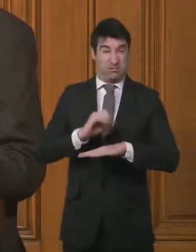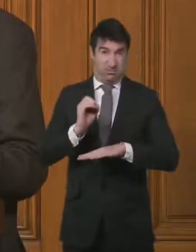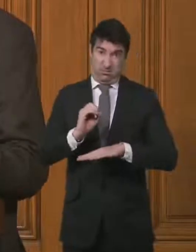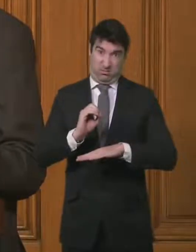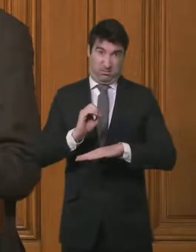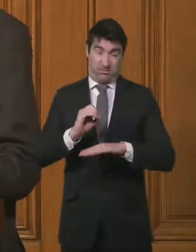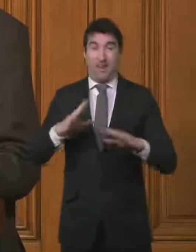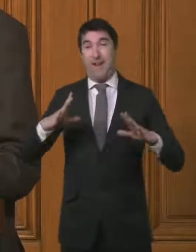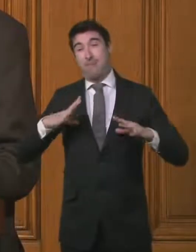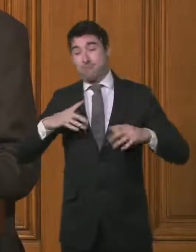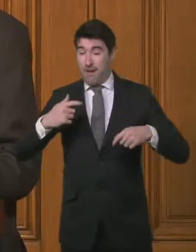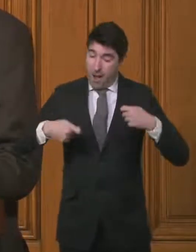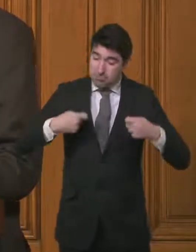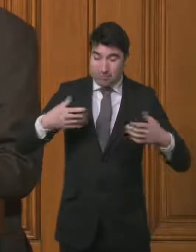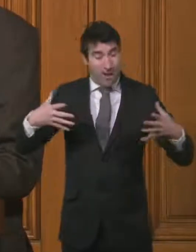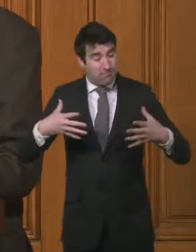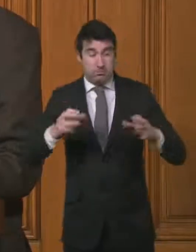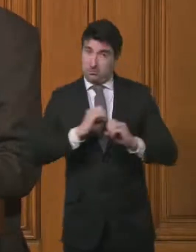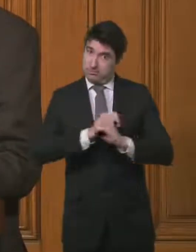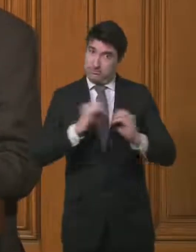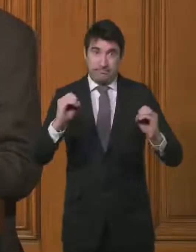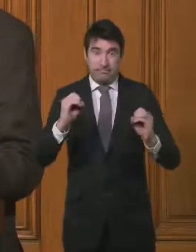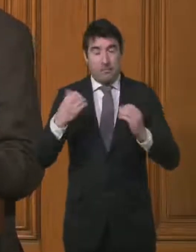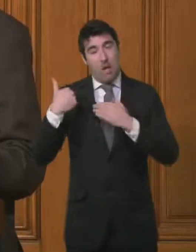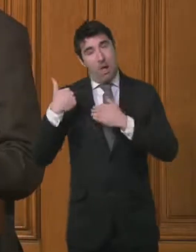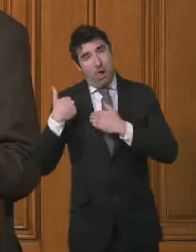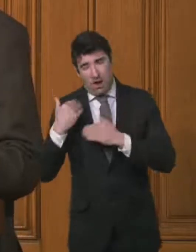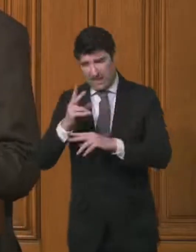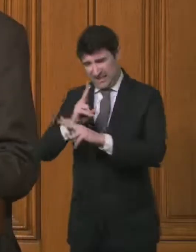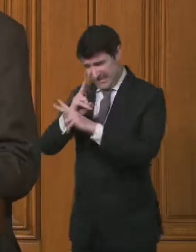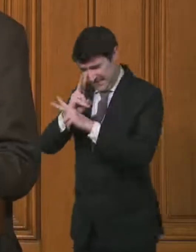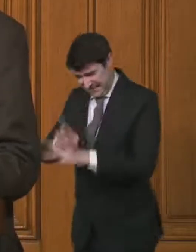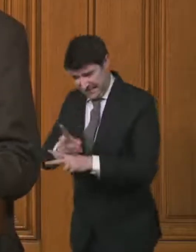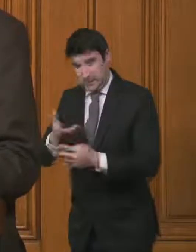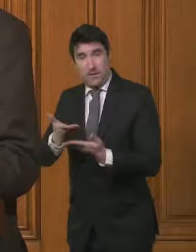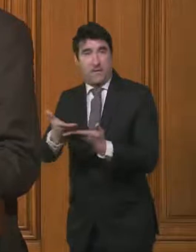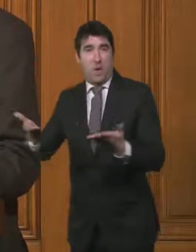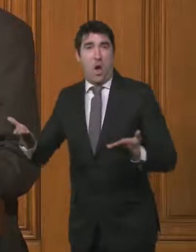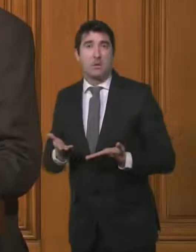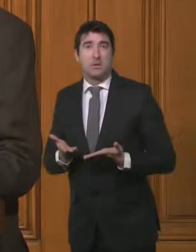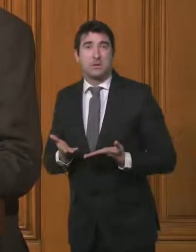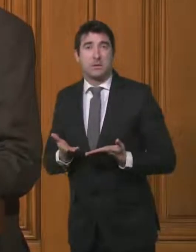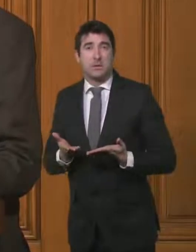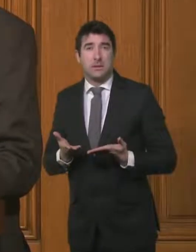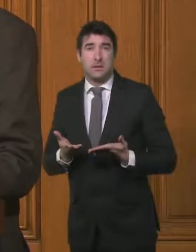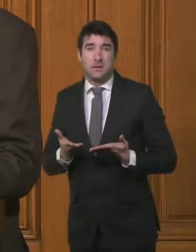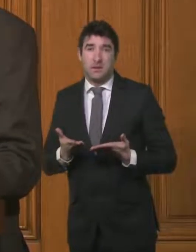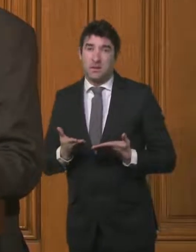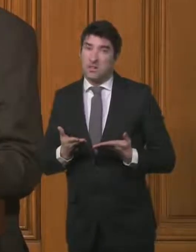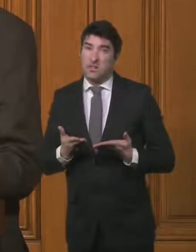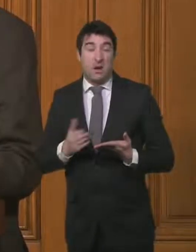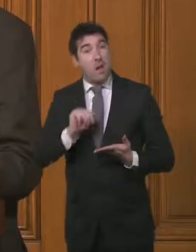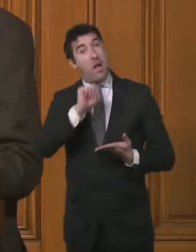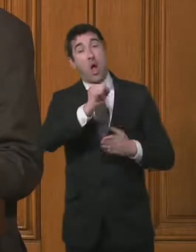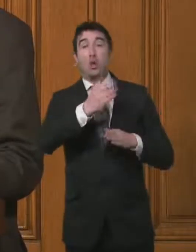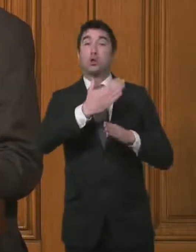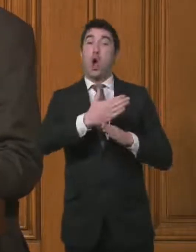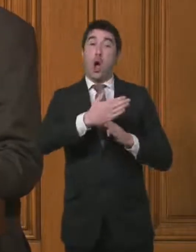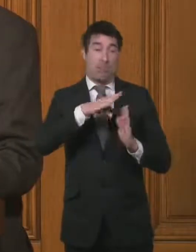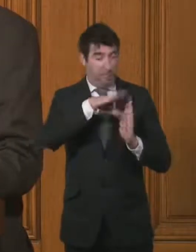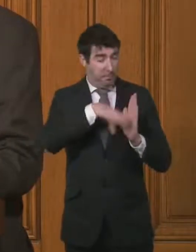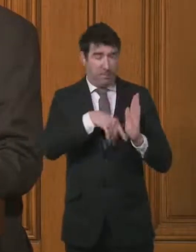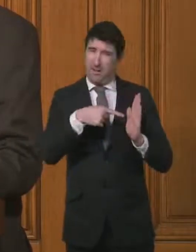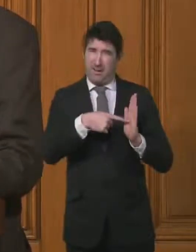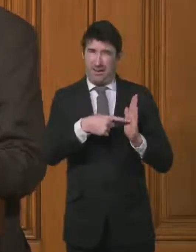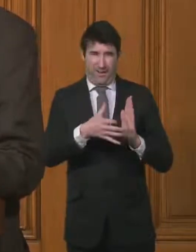They have absolutely gone the extra mile. In fact, they have gone many, many extra miles over the course of the year. And as JVC again has